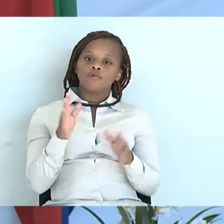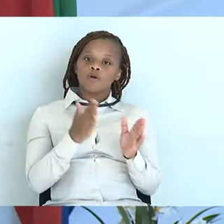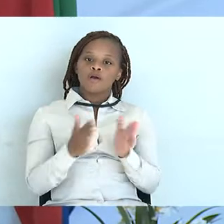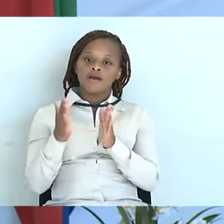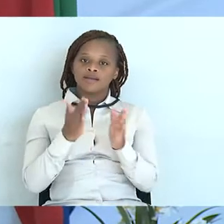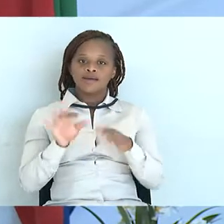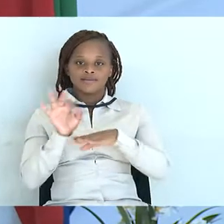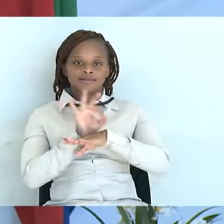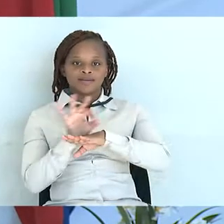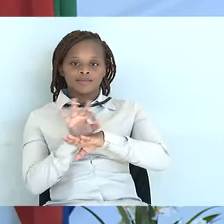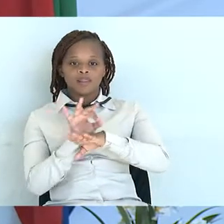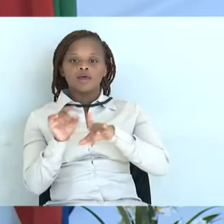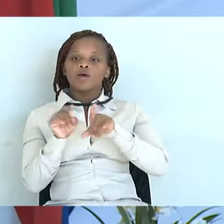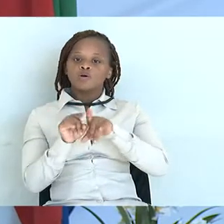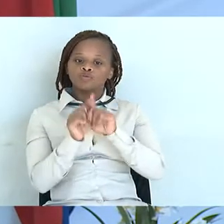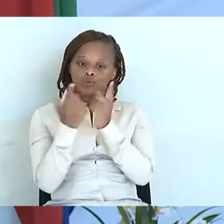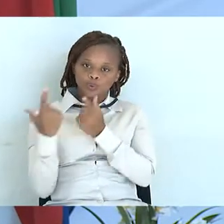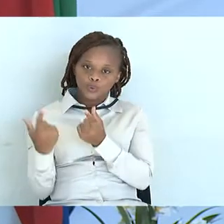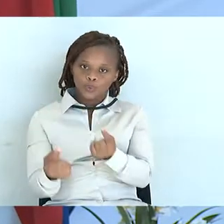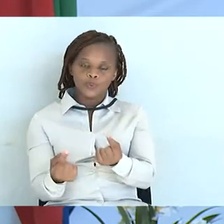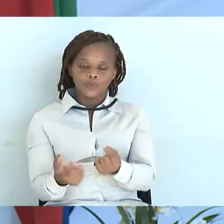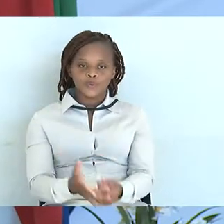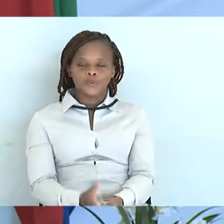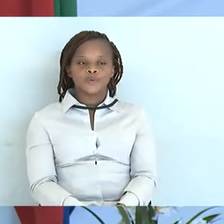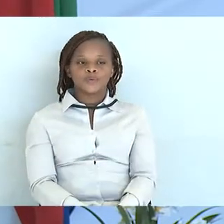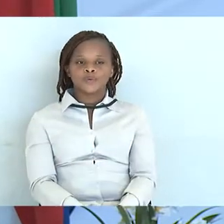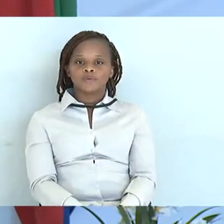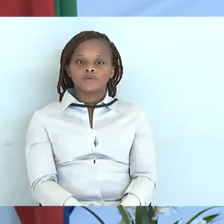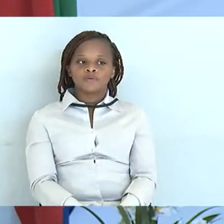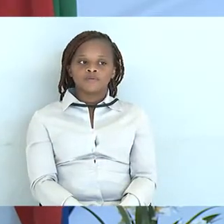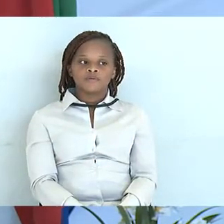as implementation of budgets.